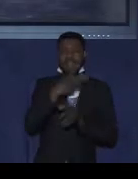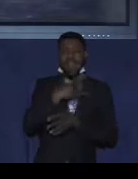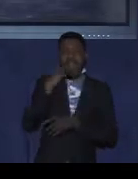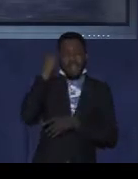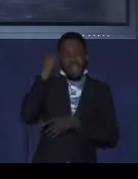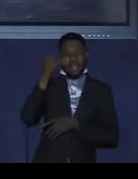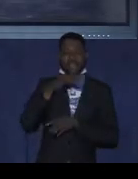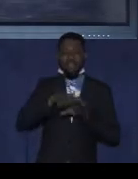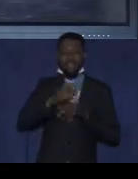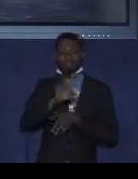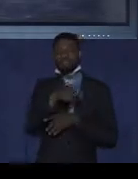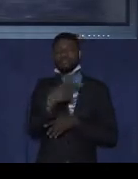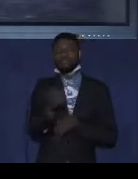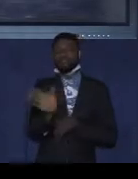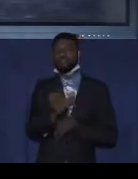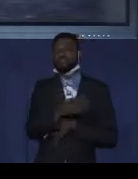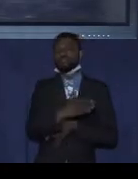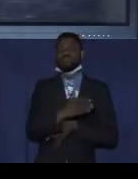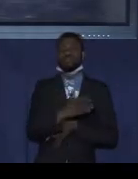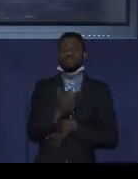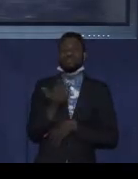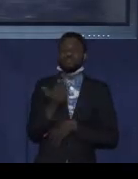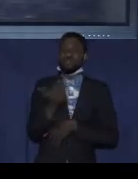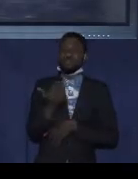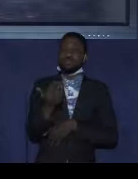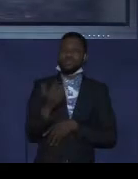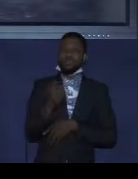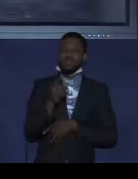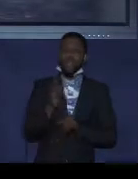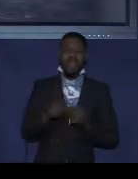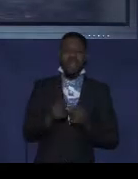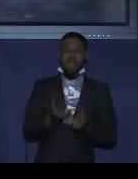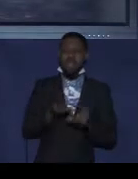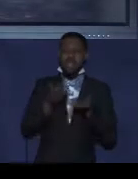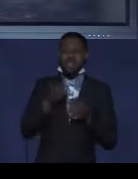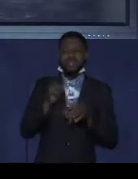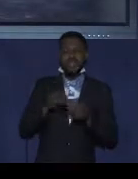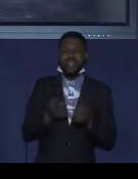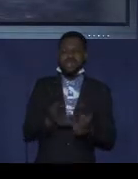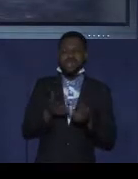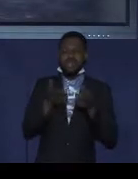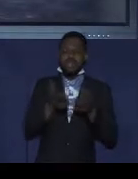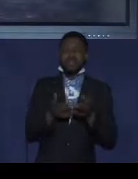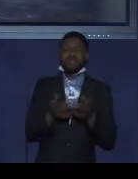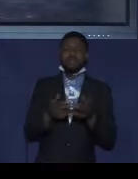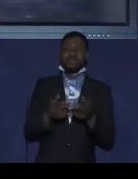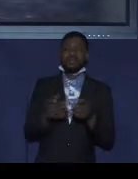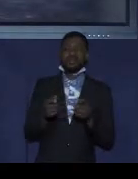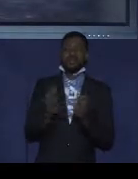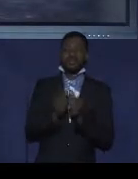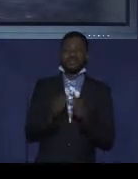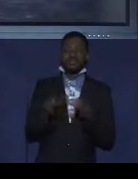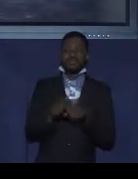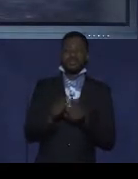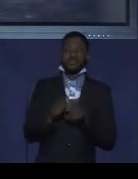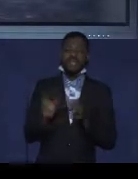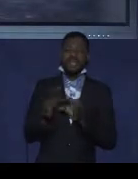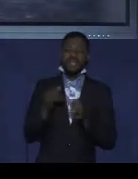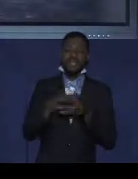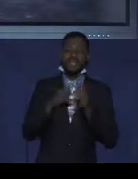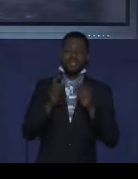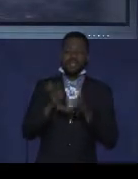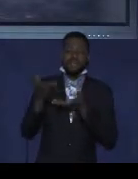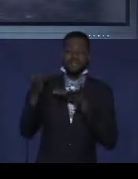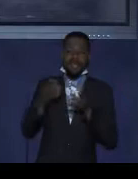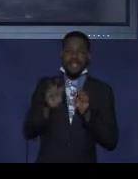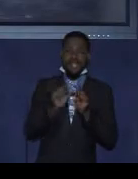as, no. You can't suggest, you can't recommend, no. So with such acts, it